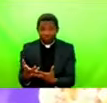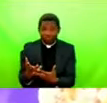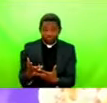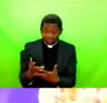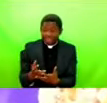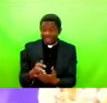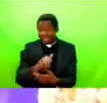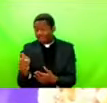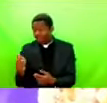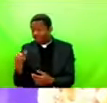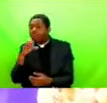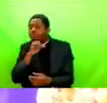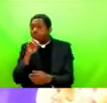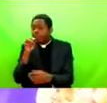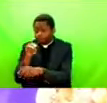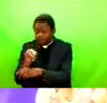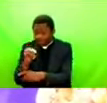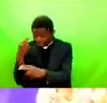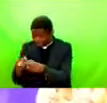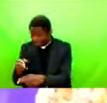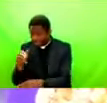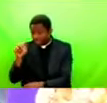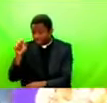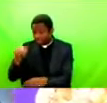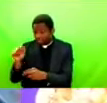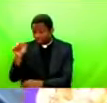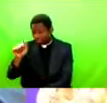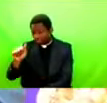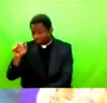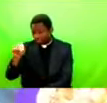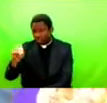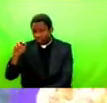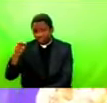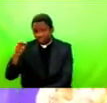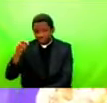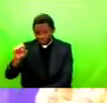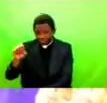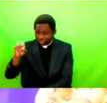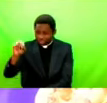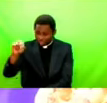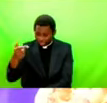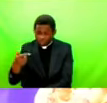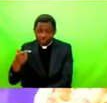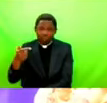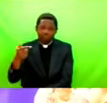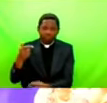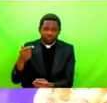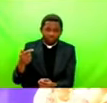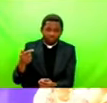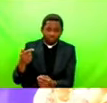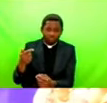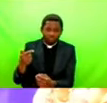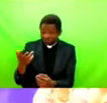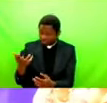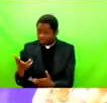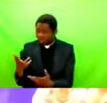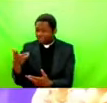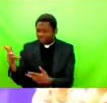Anson. 3 days ago, he sat on my phone talking to me about evangelism for 45